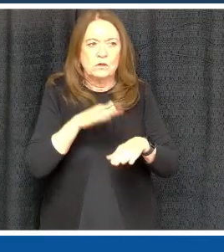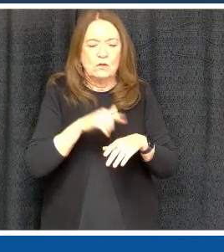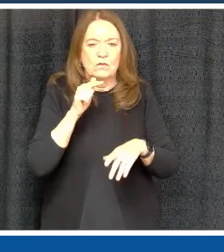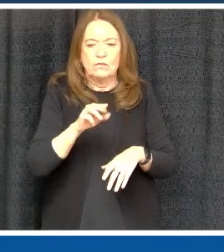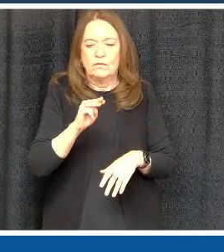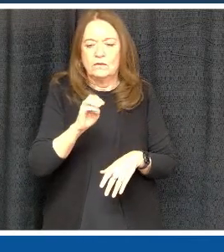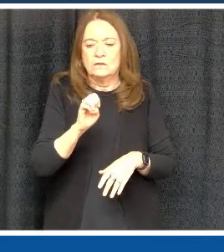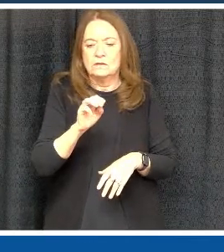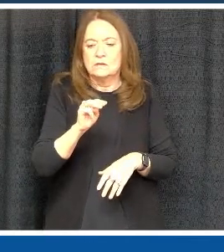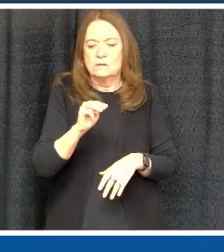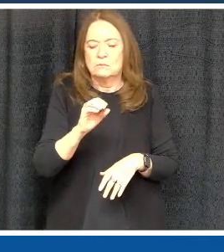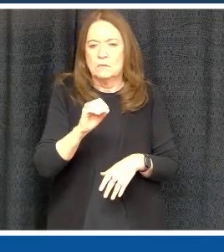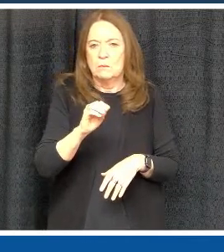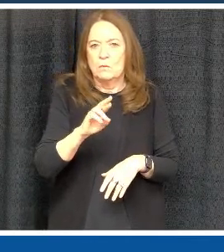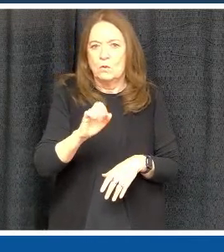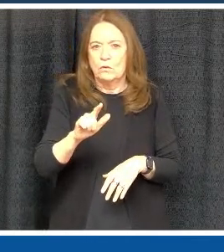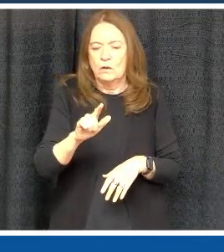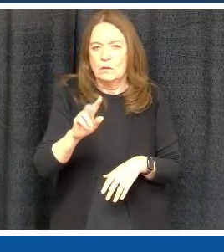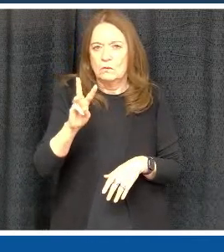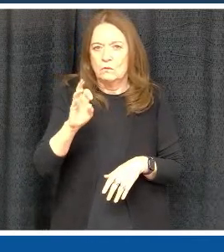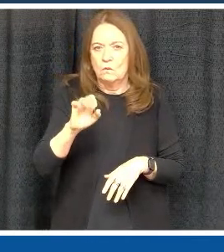memorial wall.